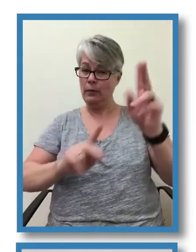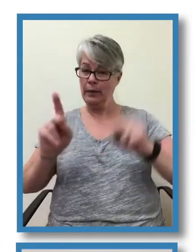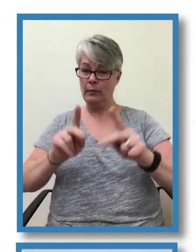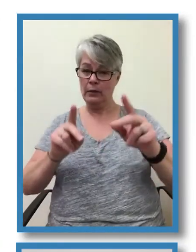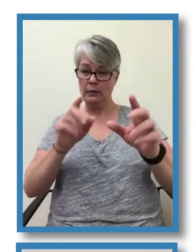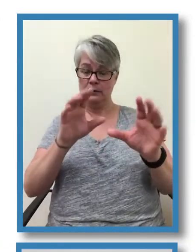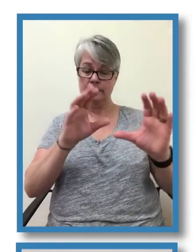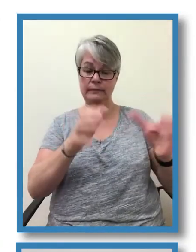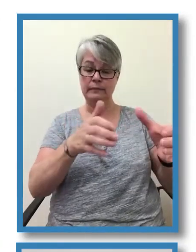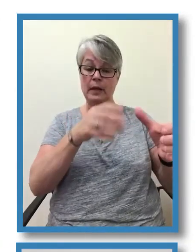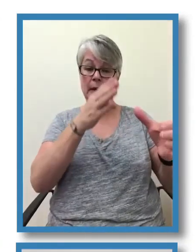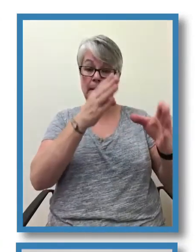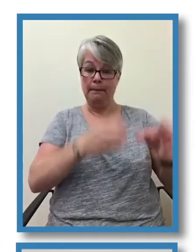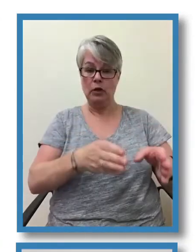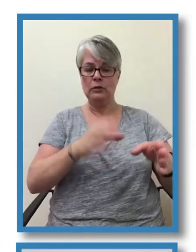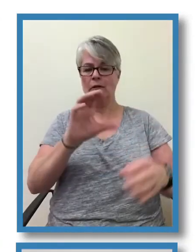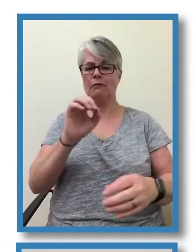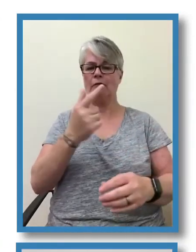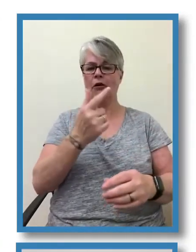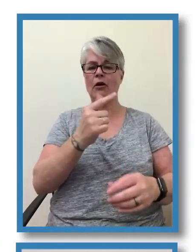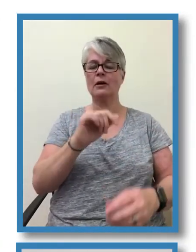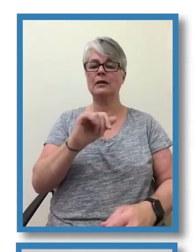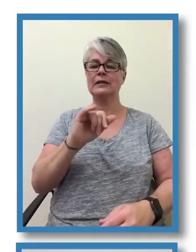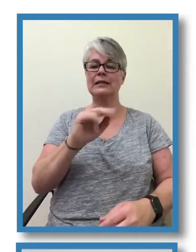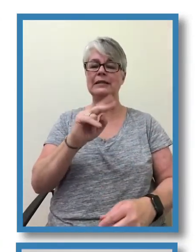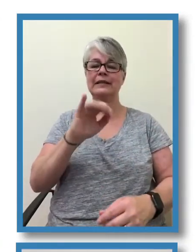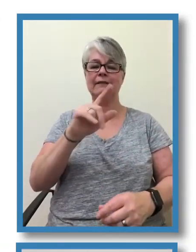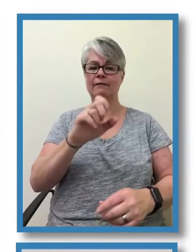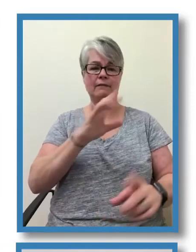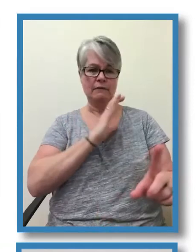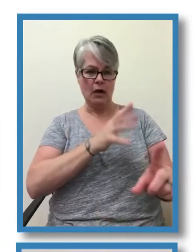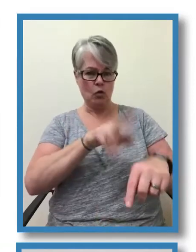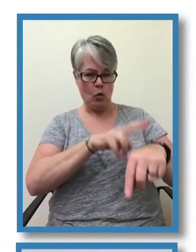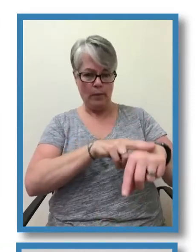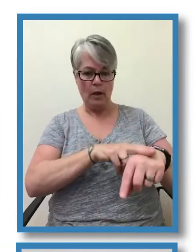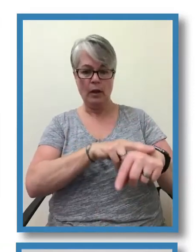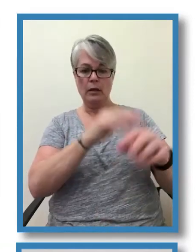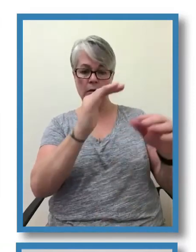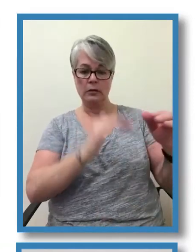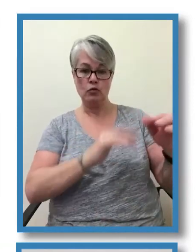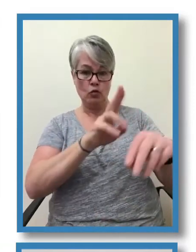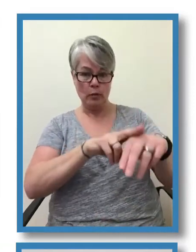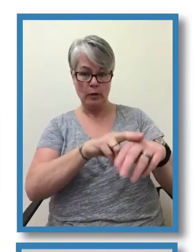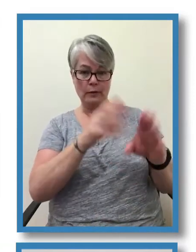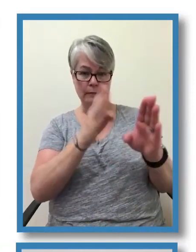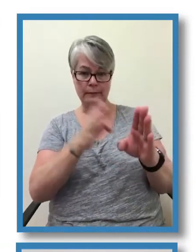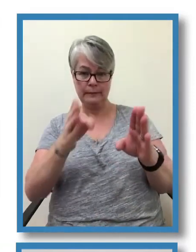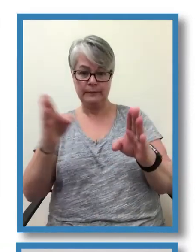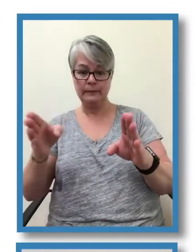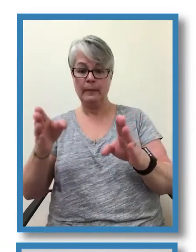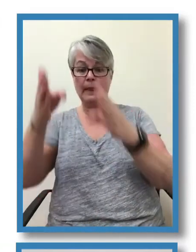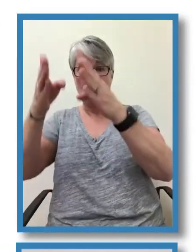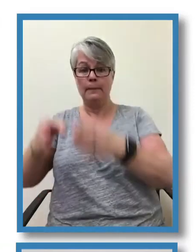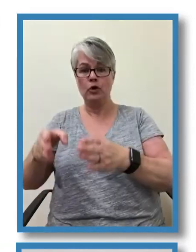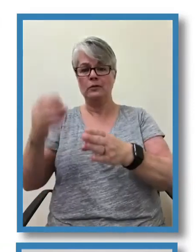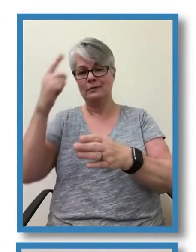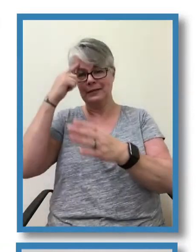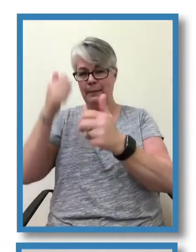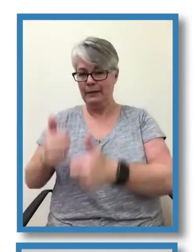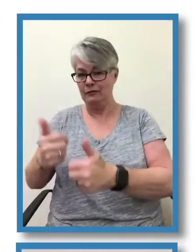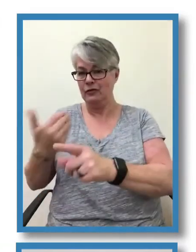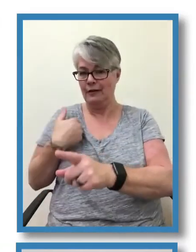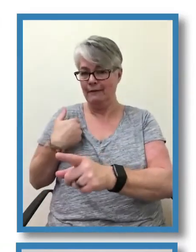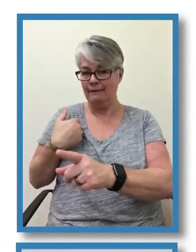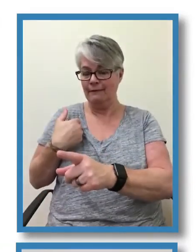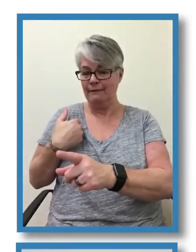These are 4 different people, and you can see that there is tau occurring here, and it's